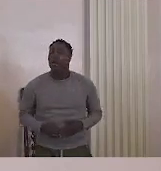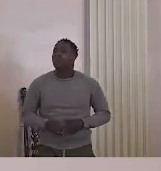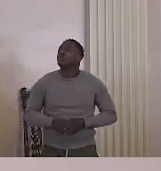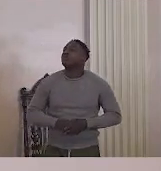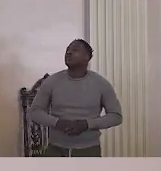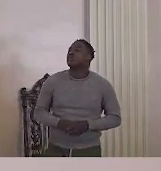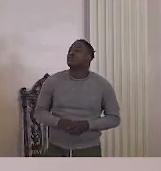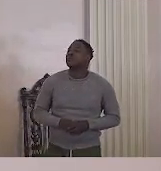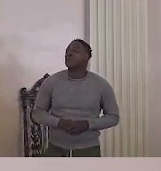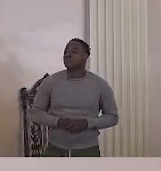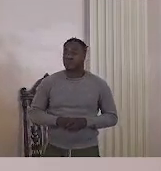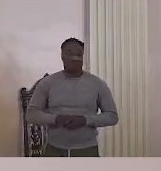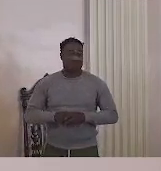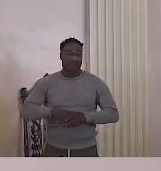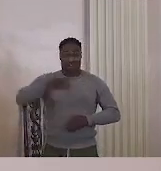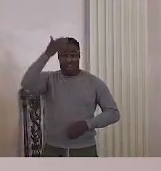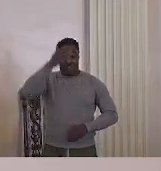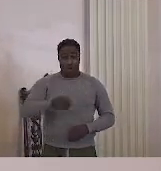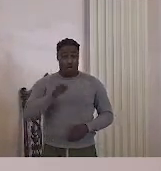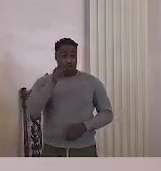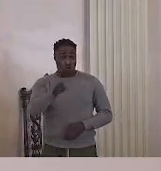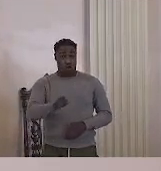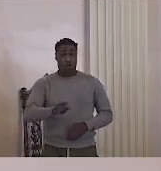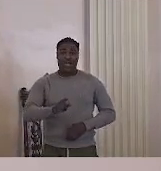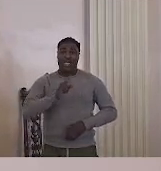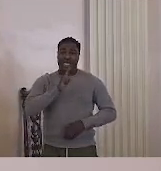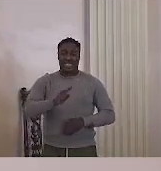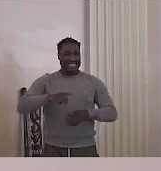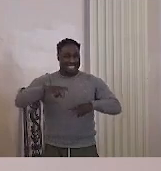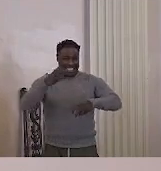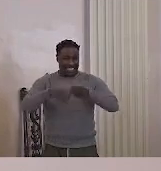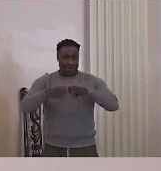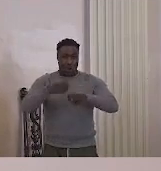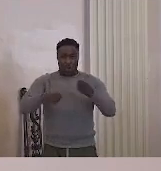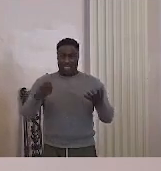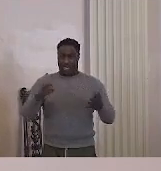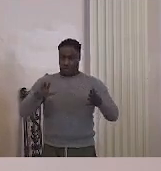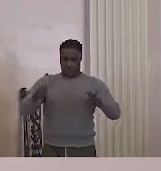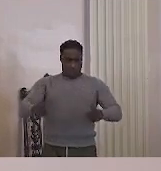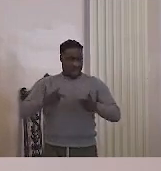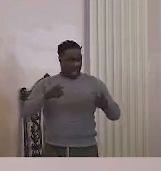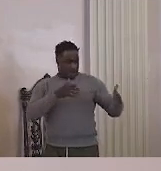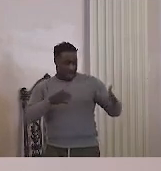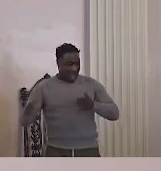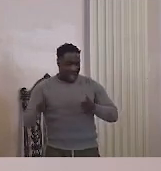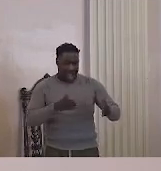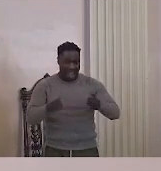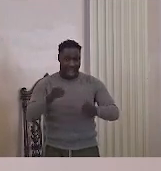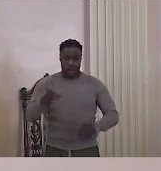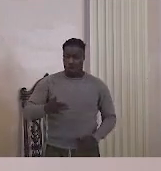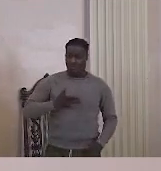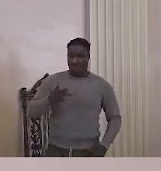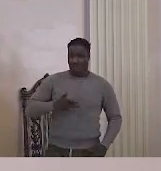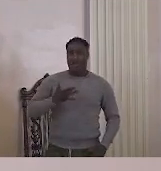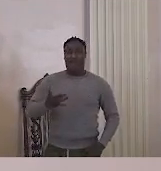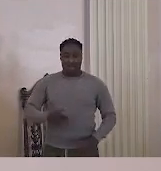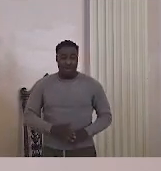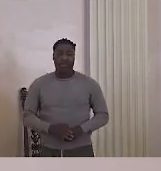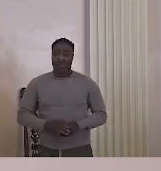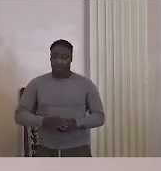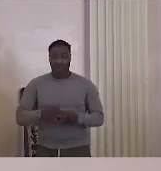Stretched out before you is a yawning gulf of difficulty. And you are feeling the